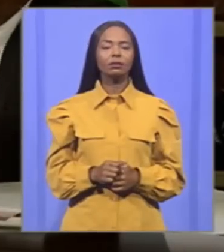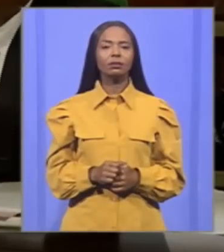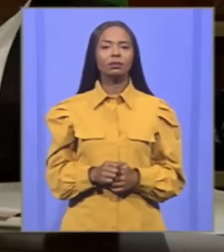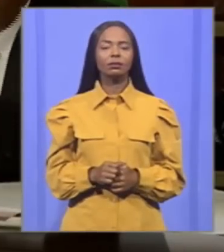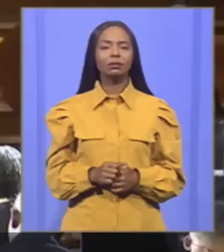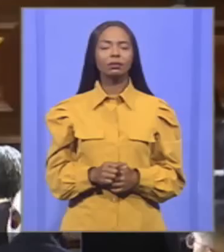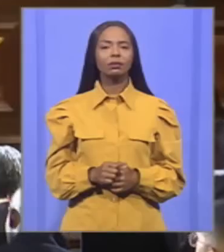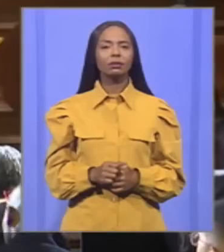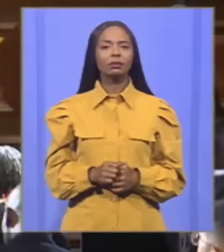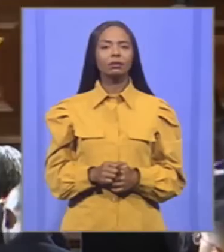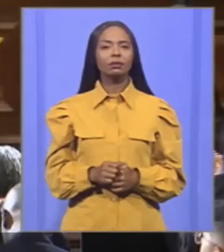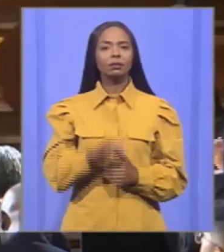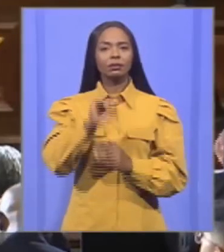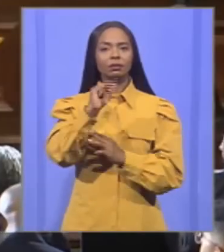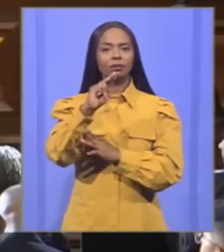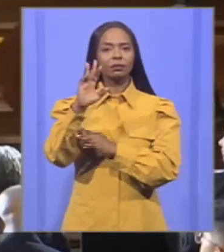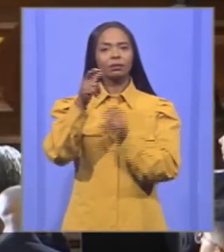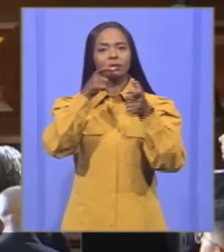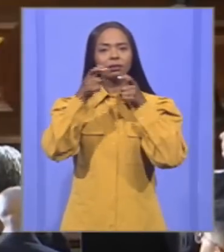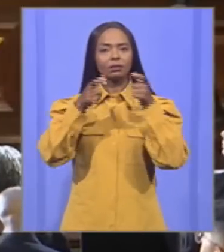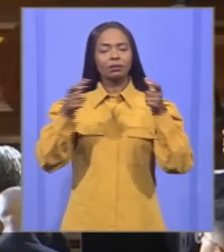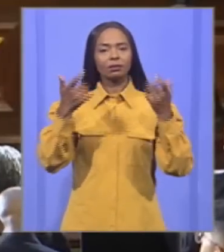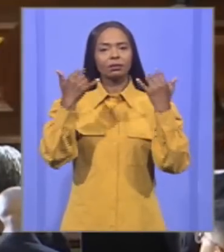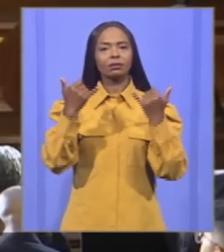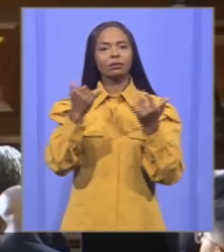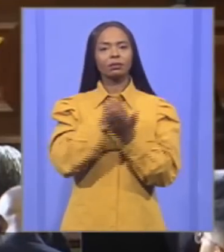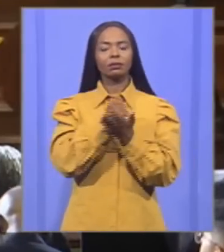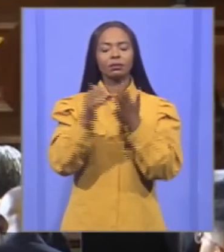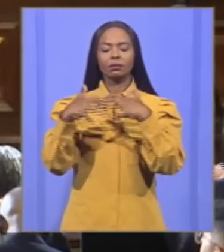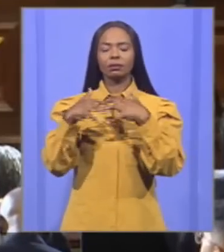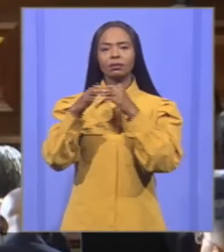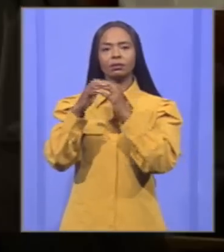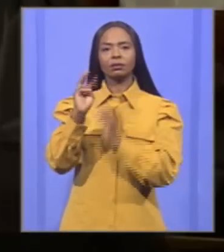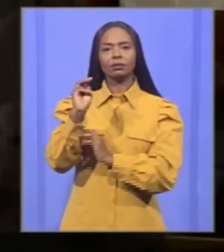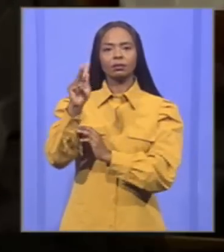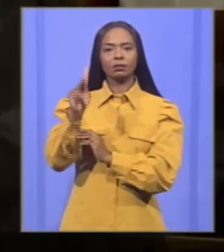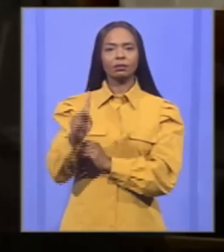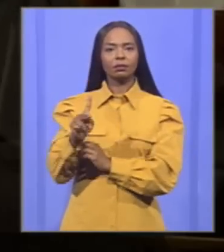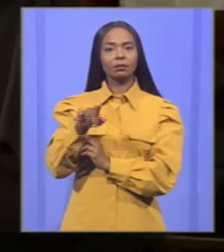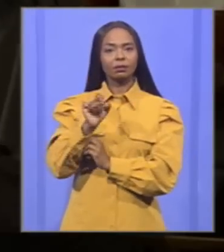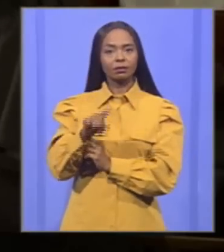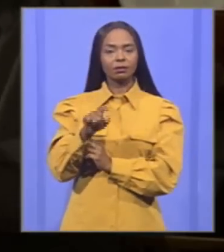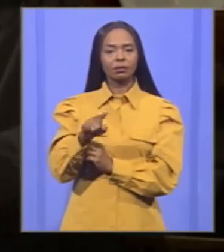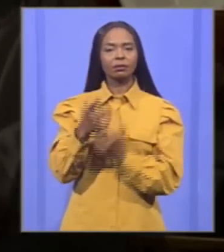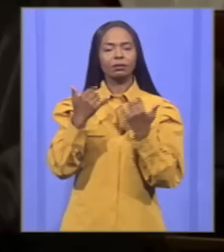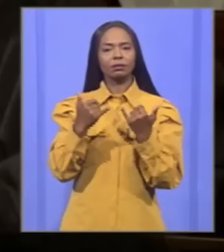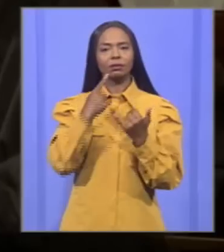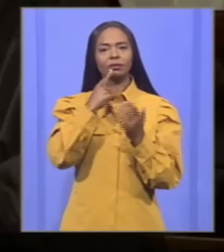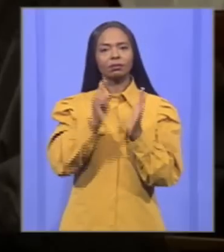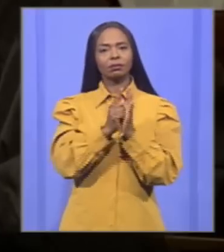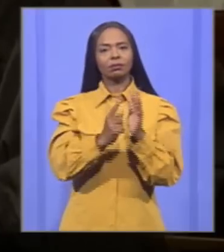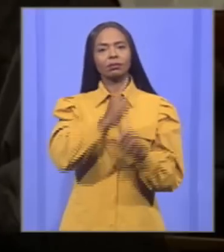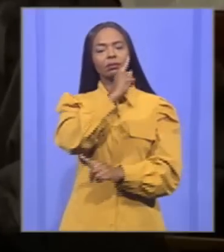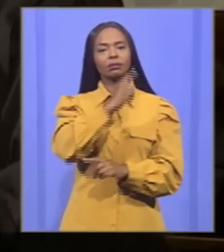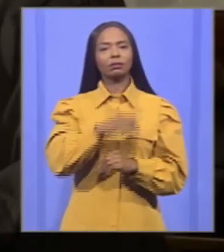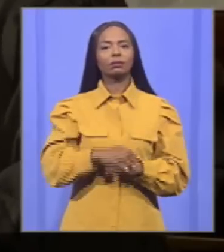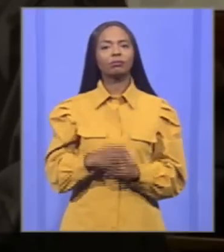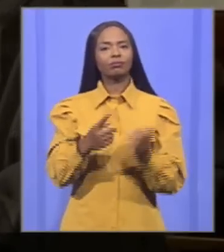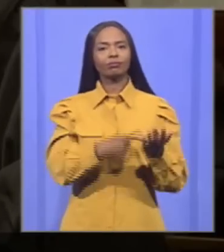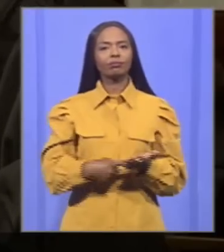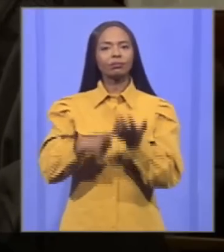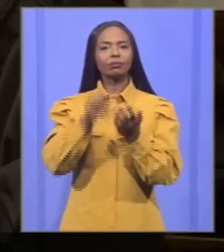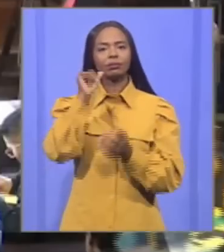Katlholo mo maitekong a ANC ya go tshwaya fa kwadiso ya lekoko le le sa tswang go tlhamiwa la Umkhonto we Sizwe e se mo molaong e tla